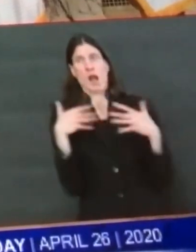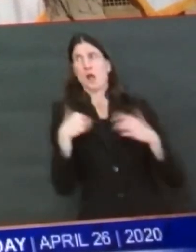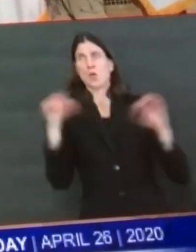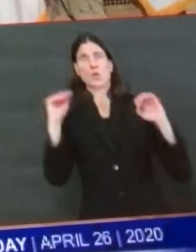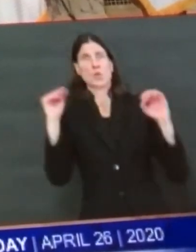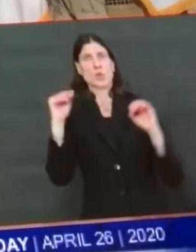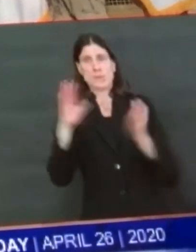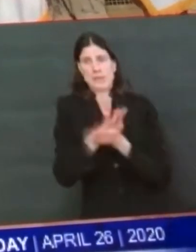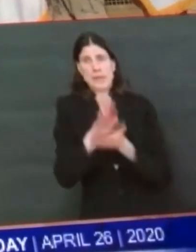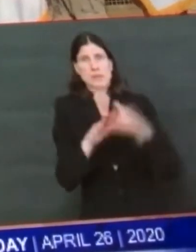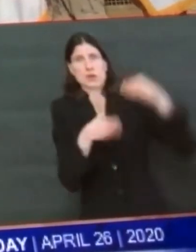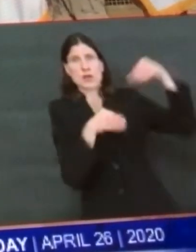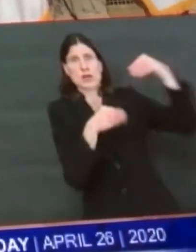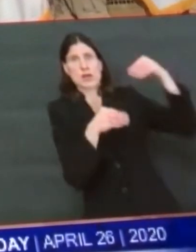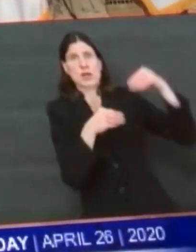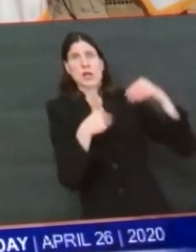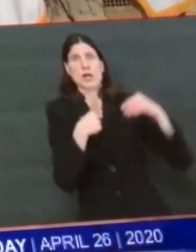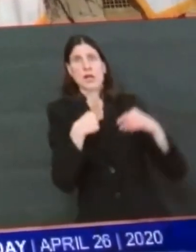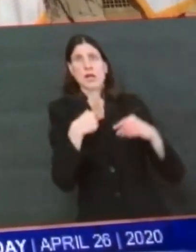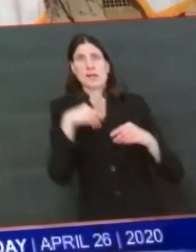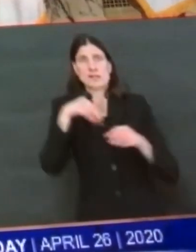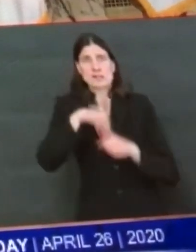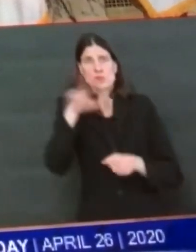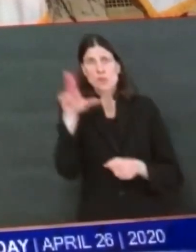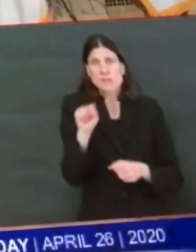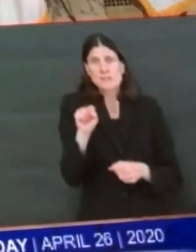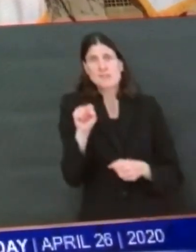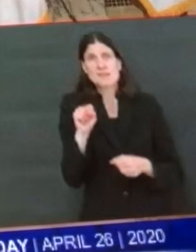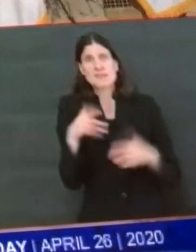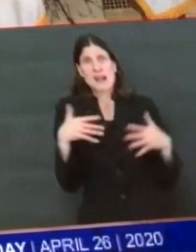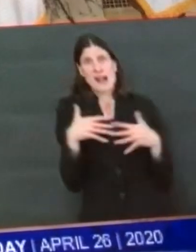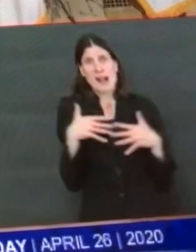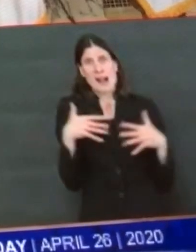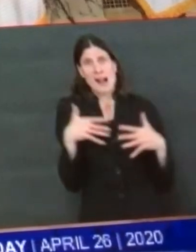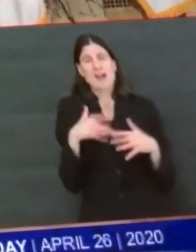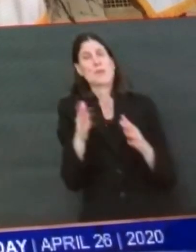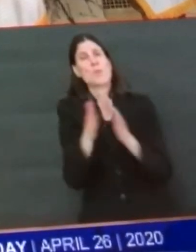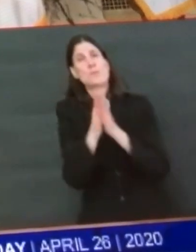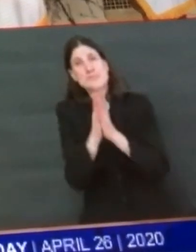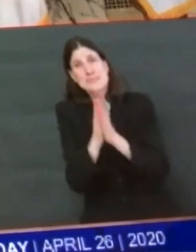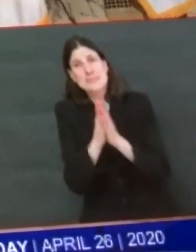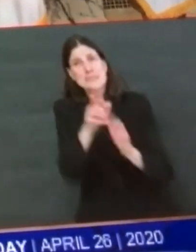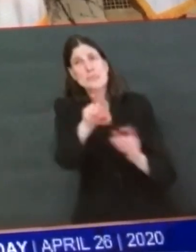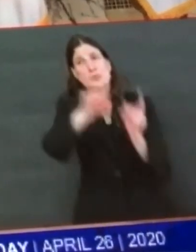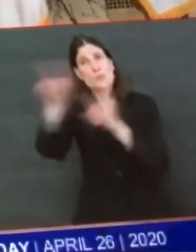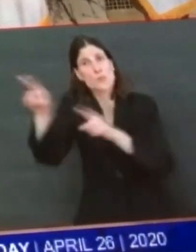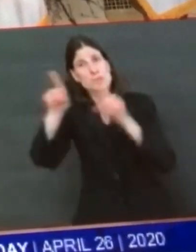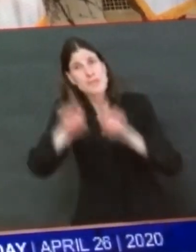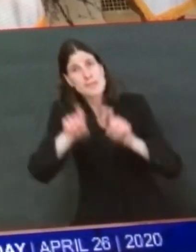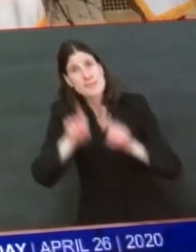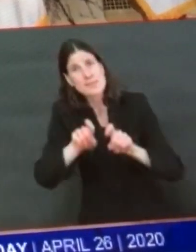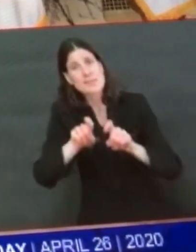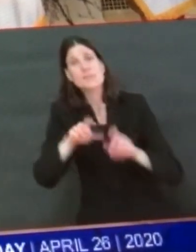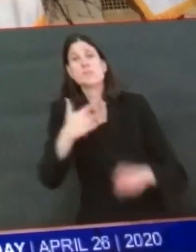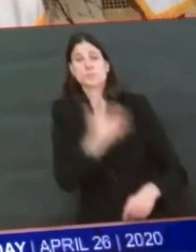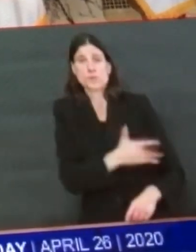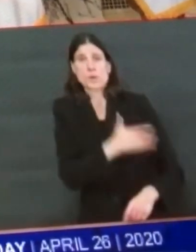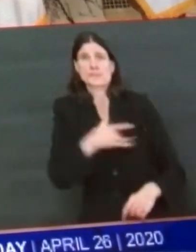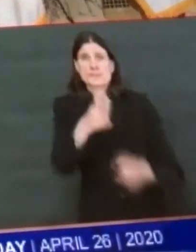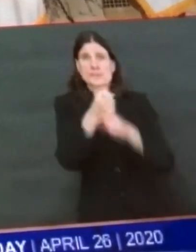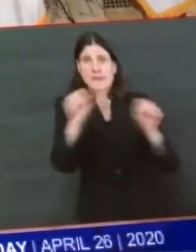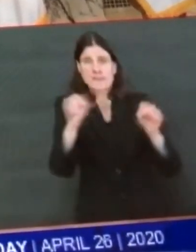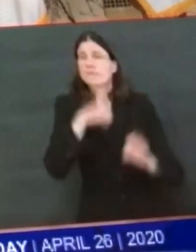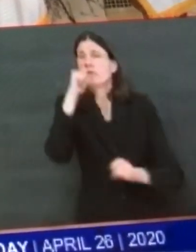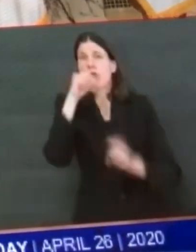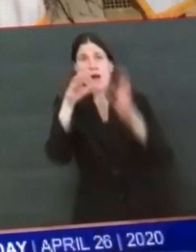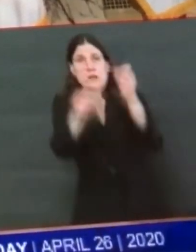But I'm begging with you, please, to go get tested if you are sick. I promise you will be safe if you do that. I have